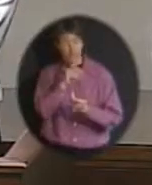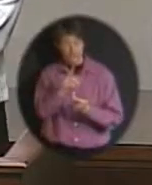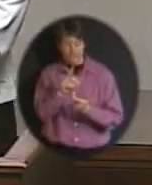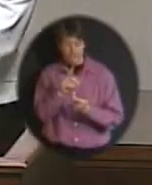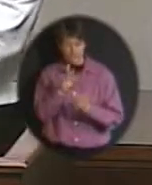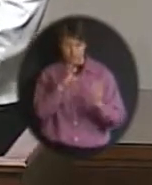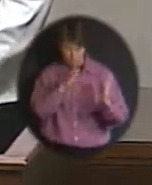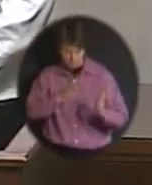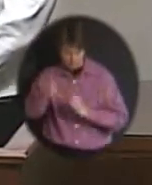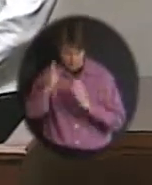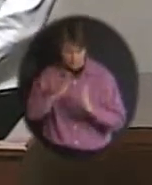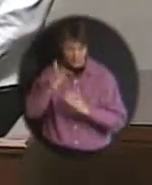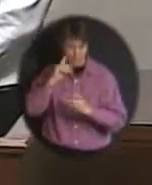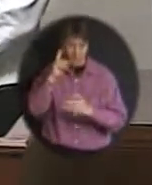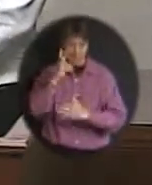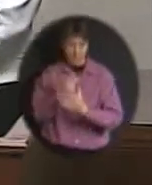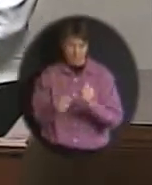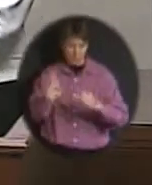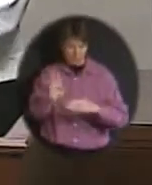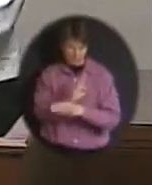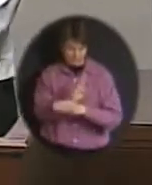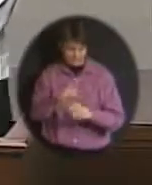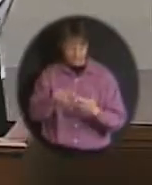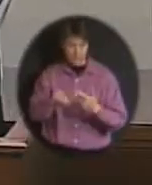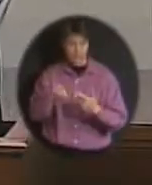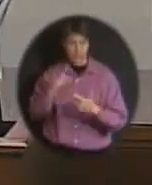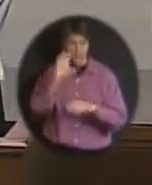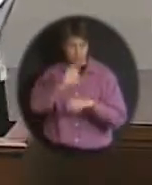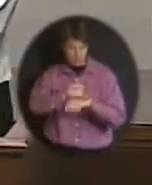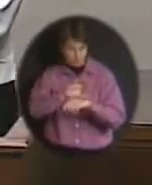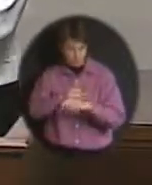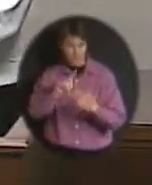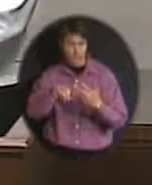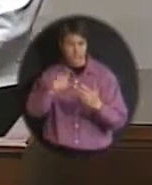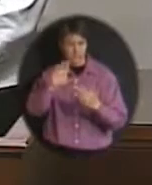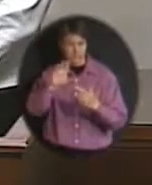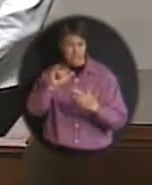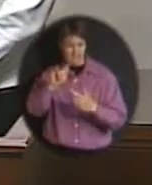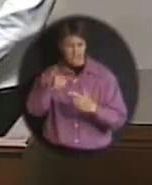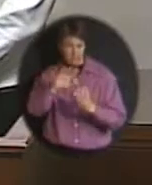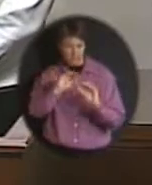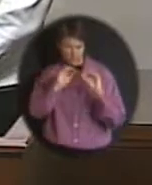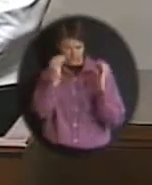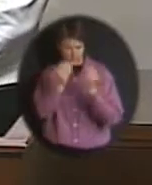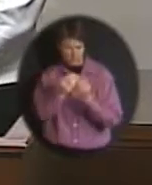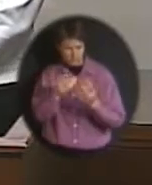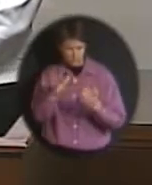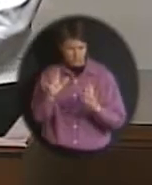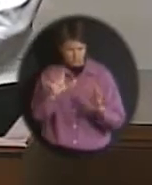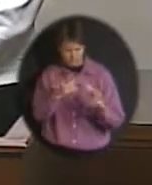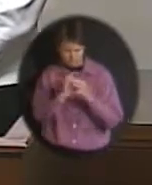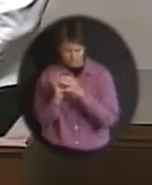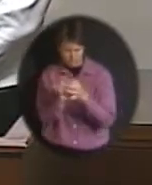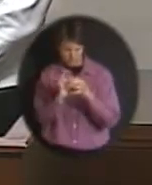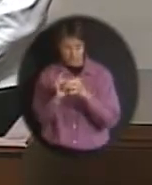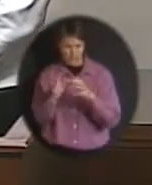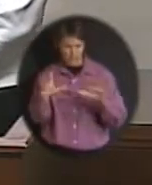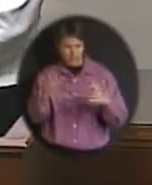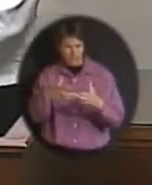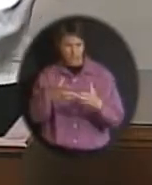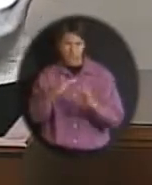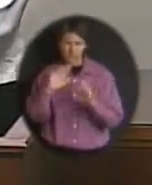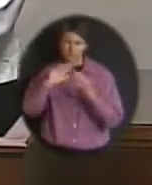both business, faith, and civic organizations that it is a community effort to outreach to all our students of